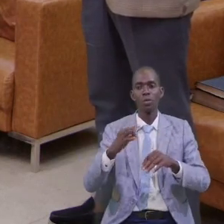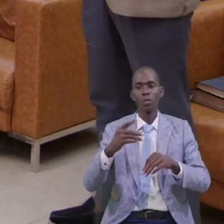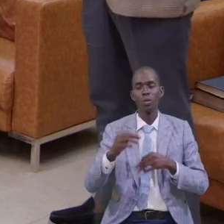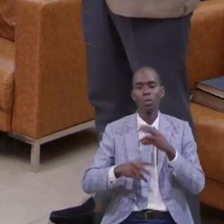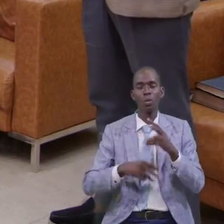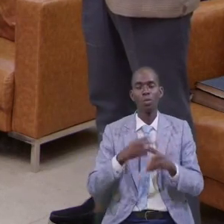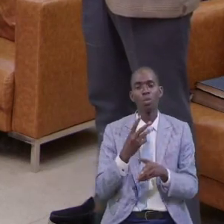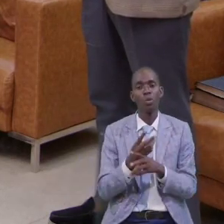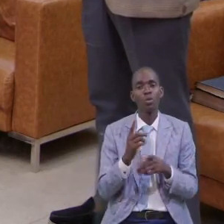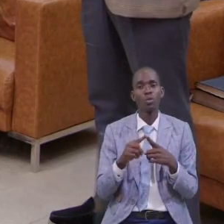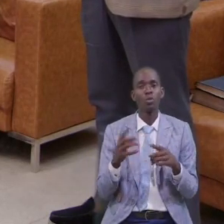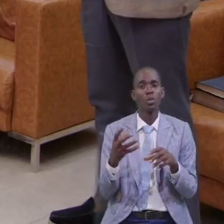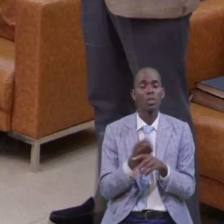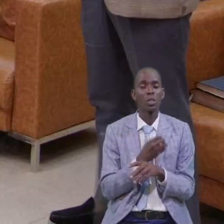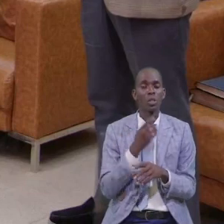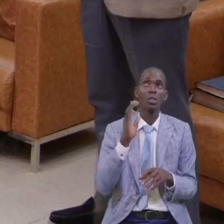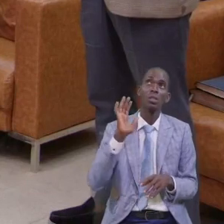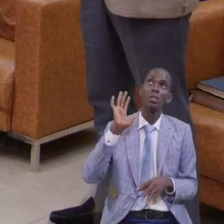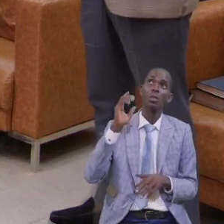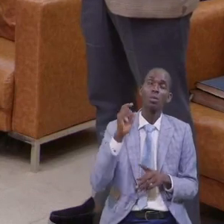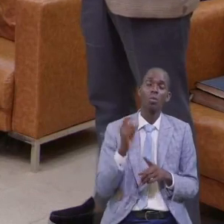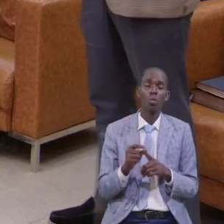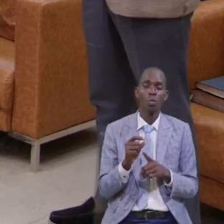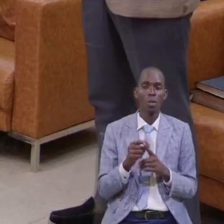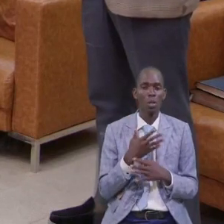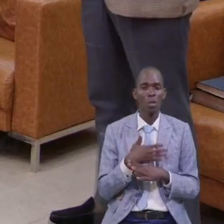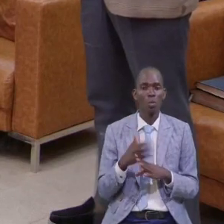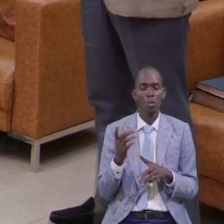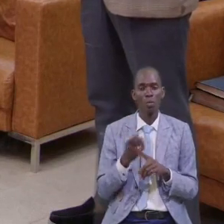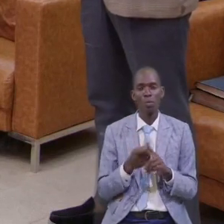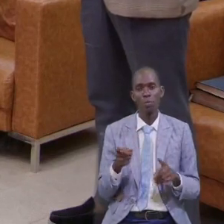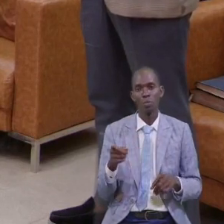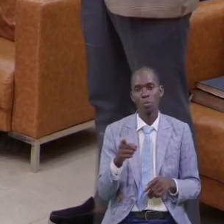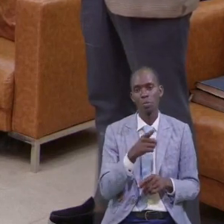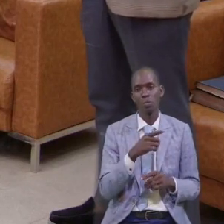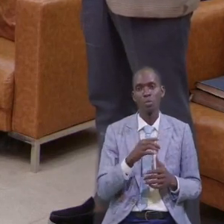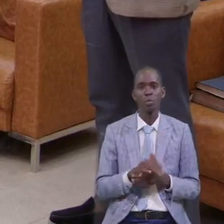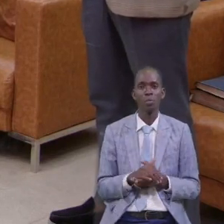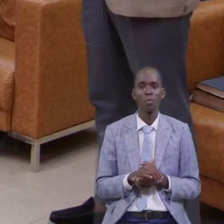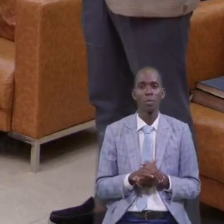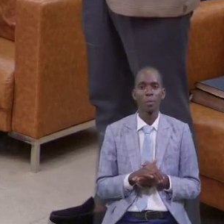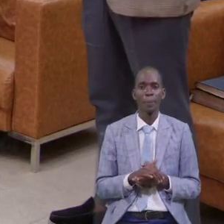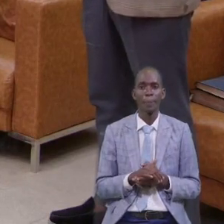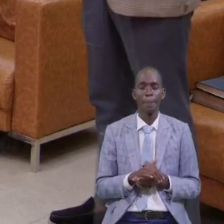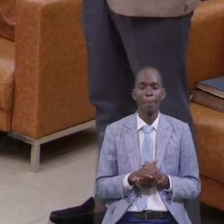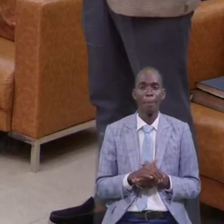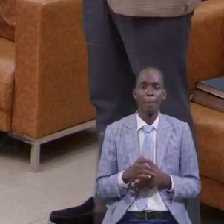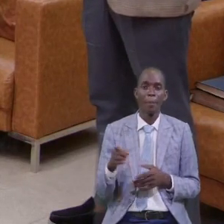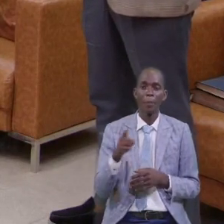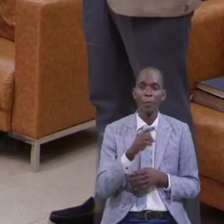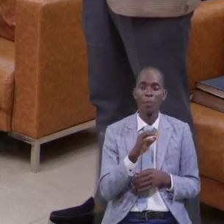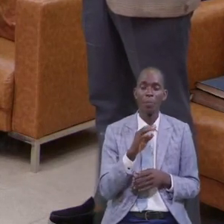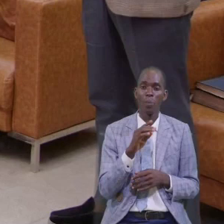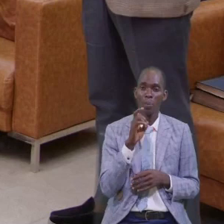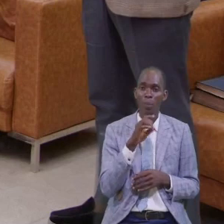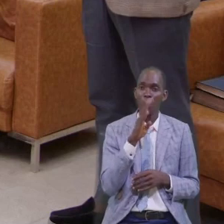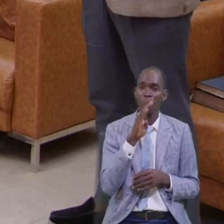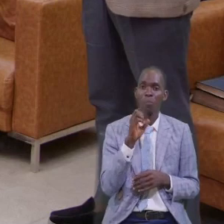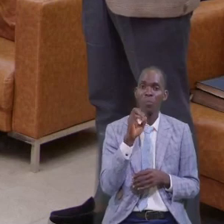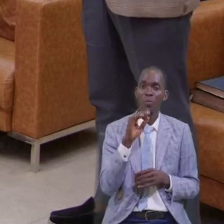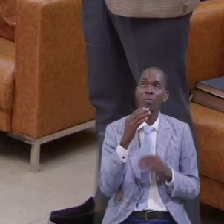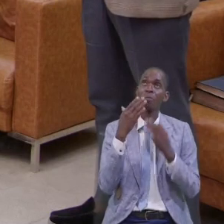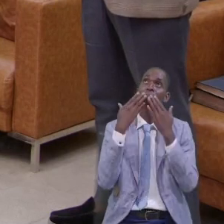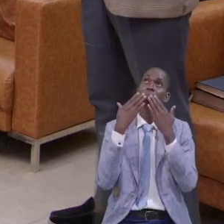the word from you. Be so grateful